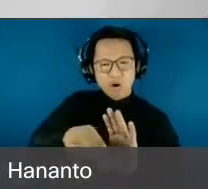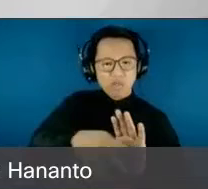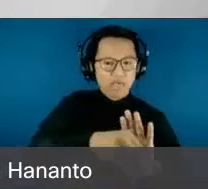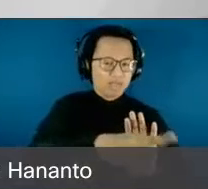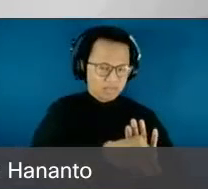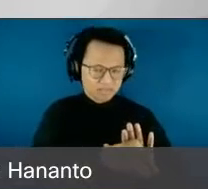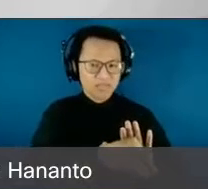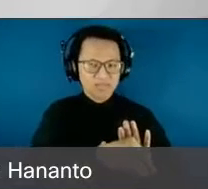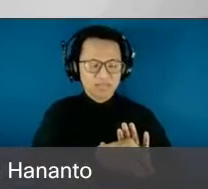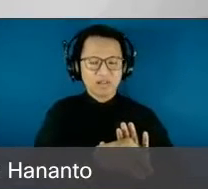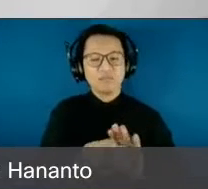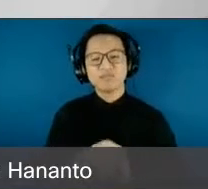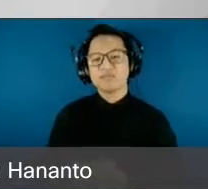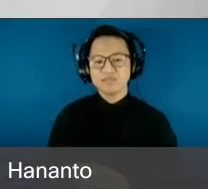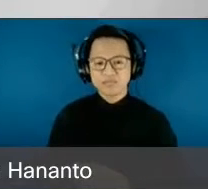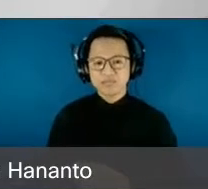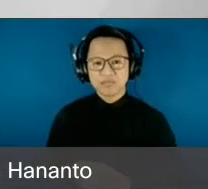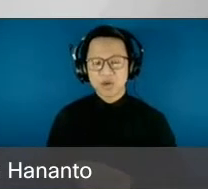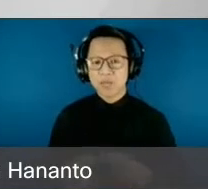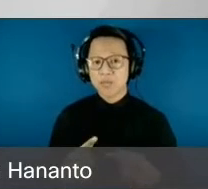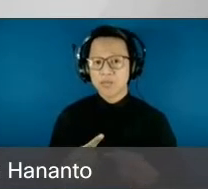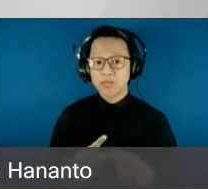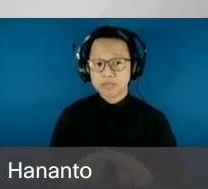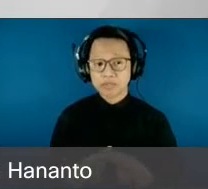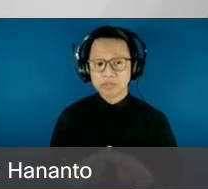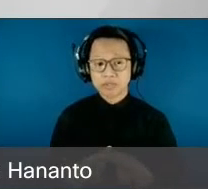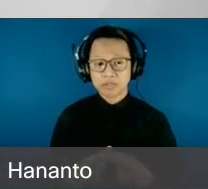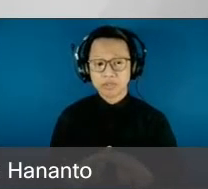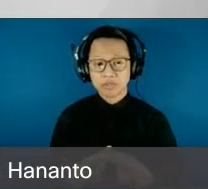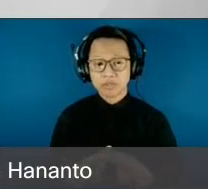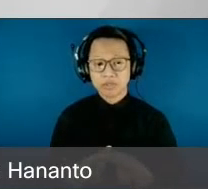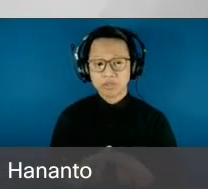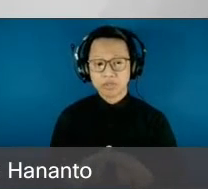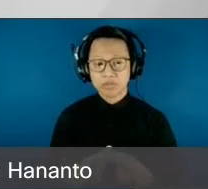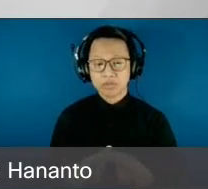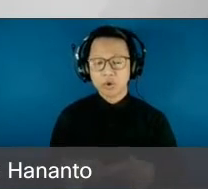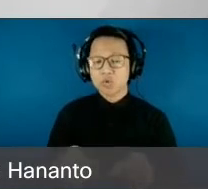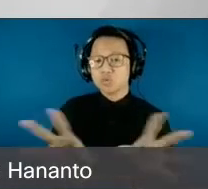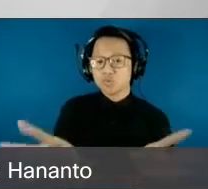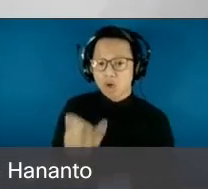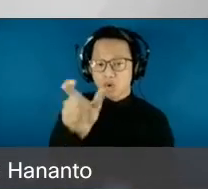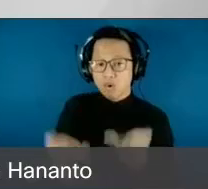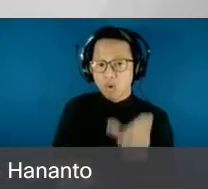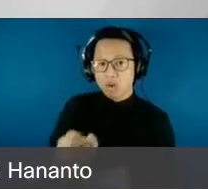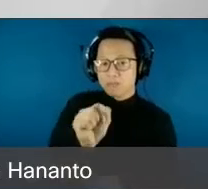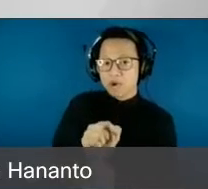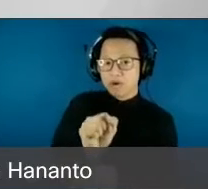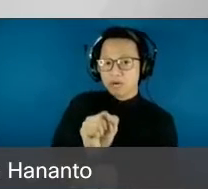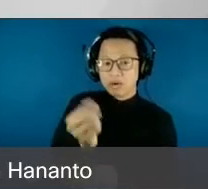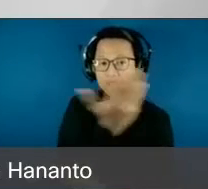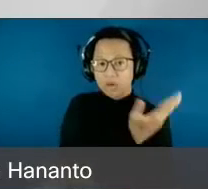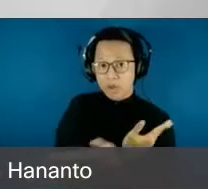reasonable accommodations, dan compliance dalam numbers of workers with disability di